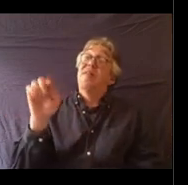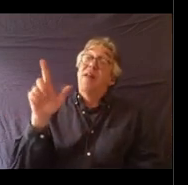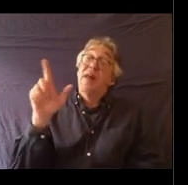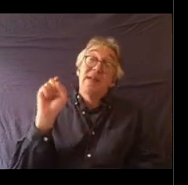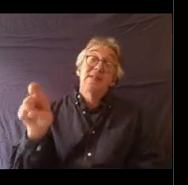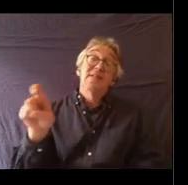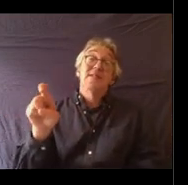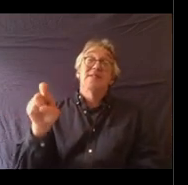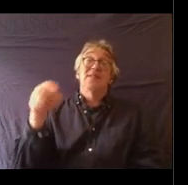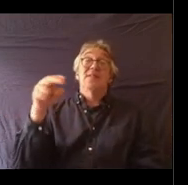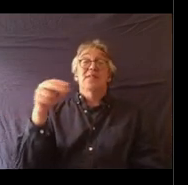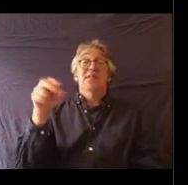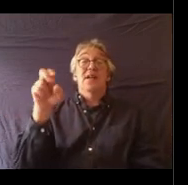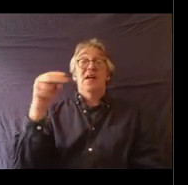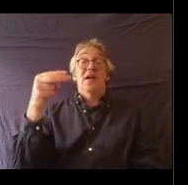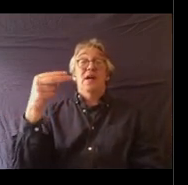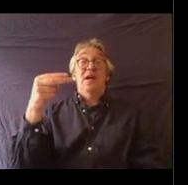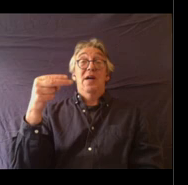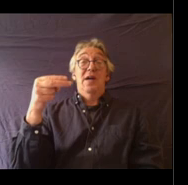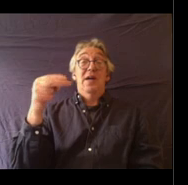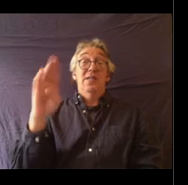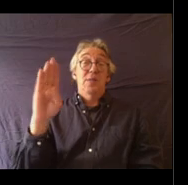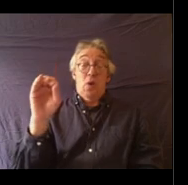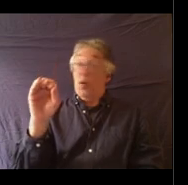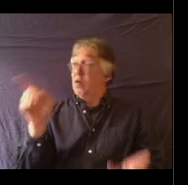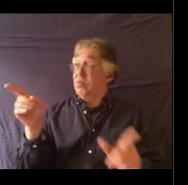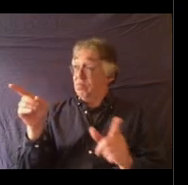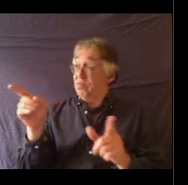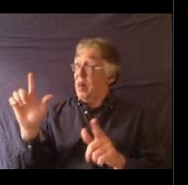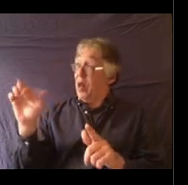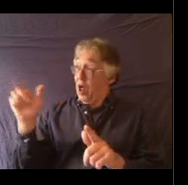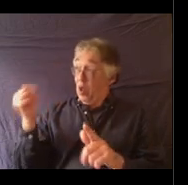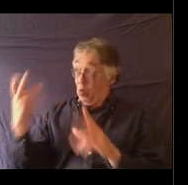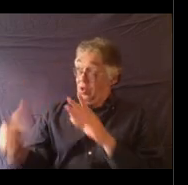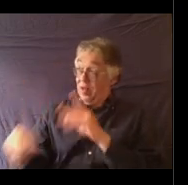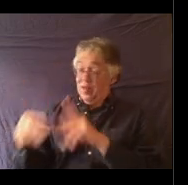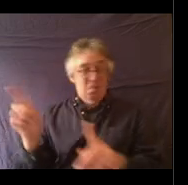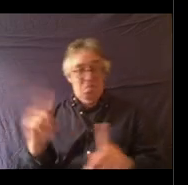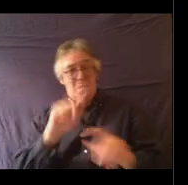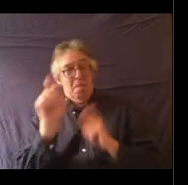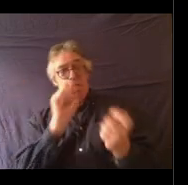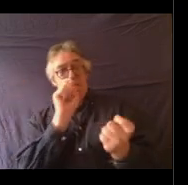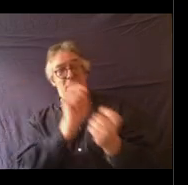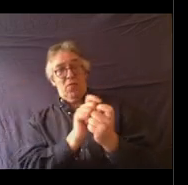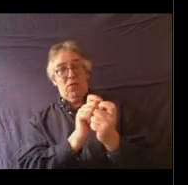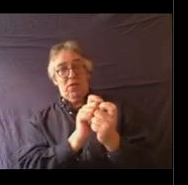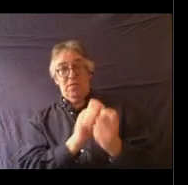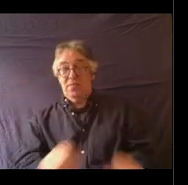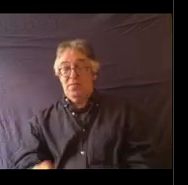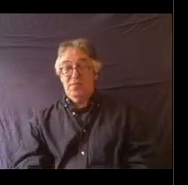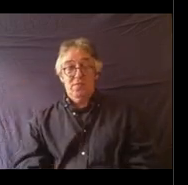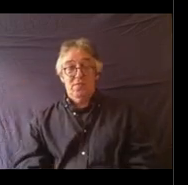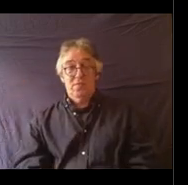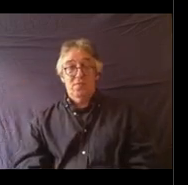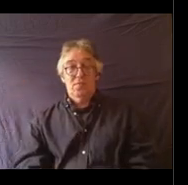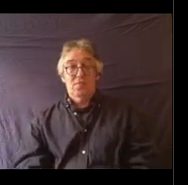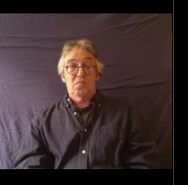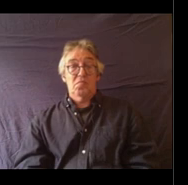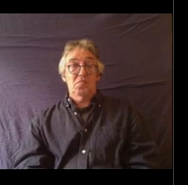I don't know if Lara, you want to compliment? No, perfect. Okay. I mean, it's any moving image.